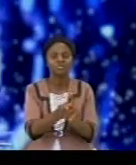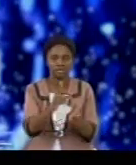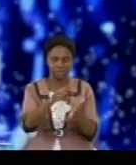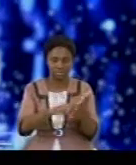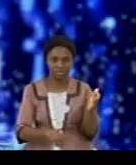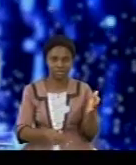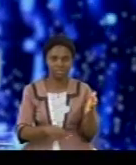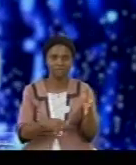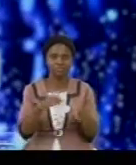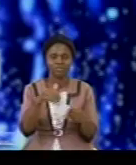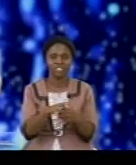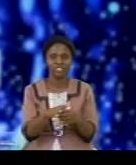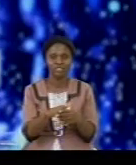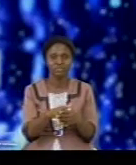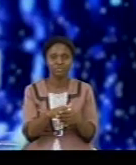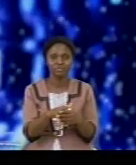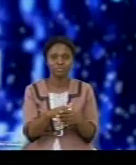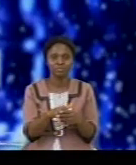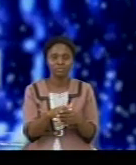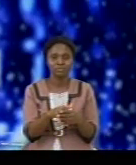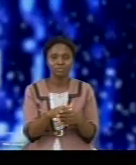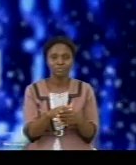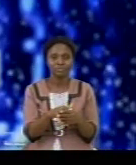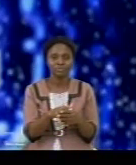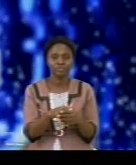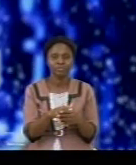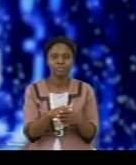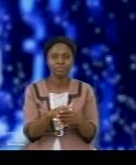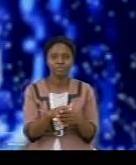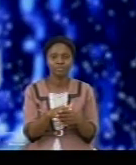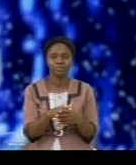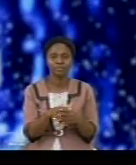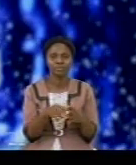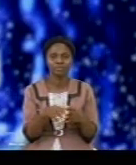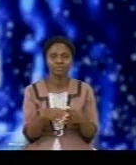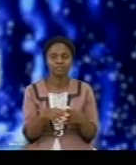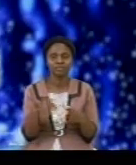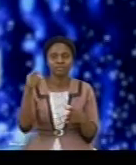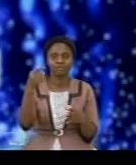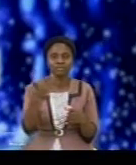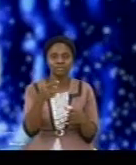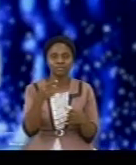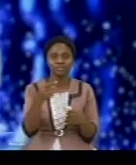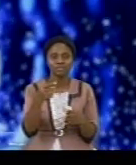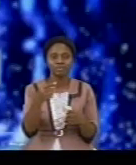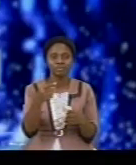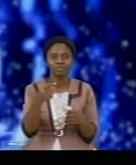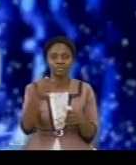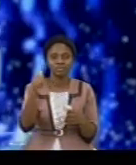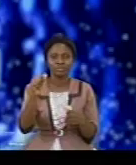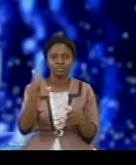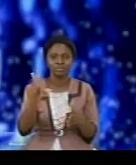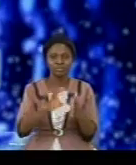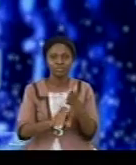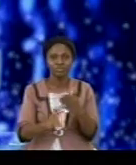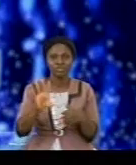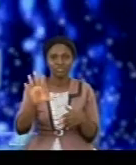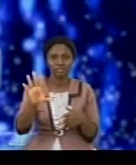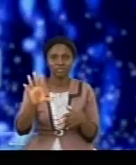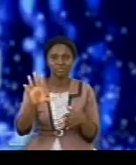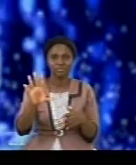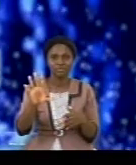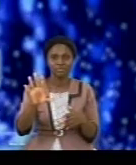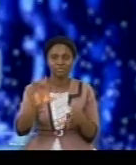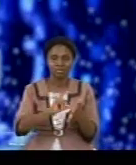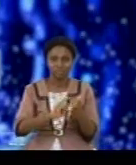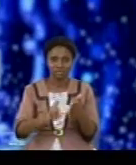chapter 5, verse 22 and verse 23. Galatians chapter 5,